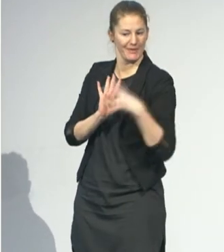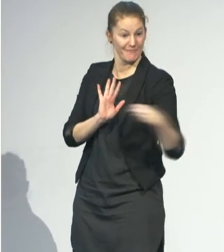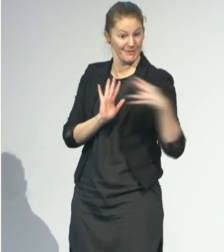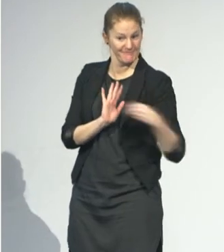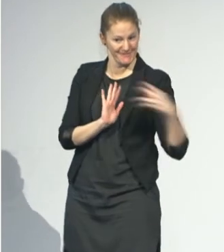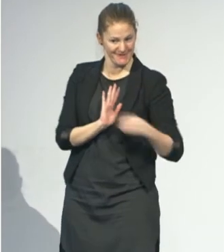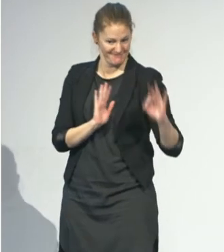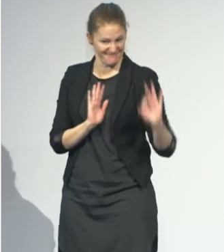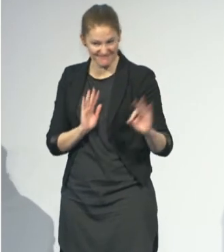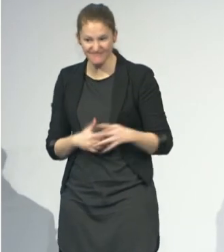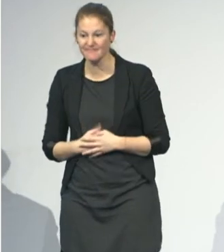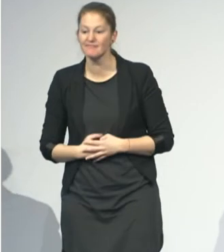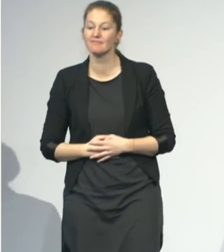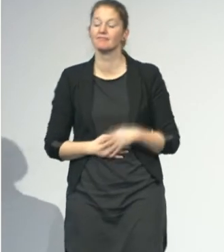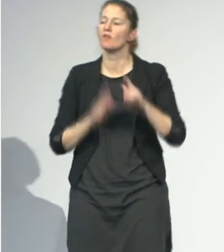one that it was